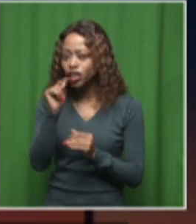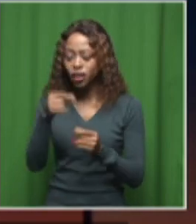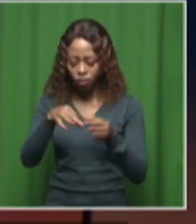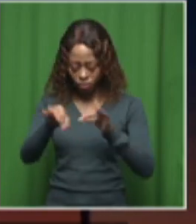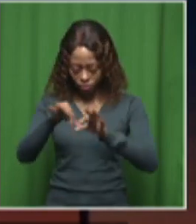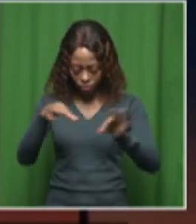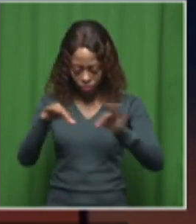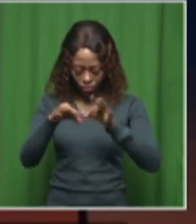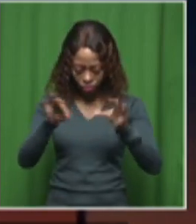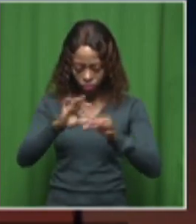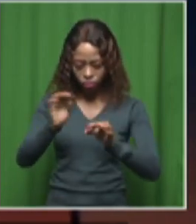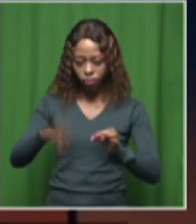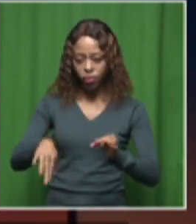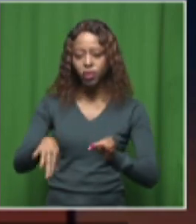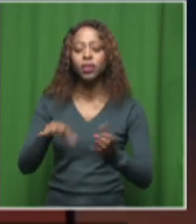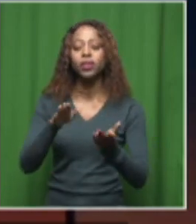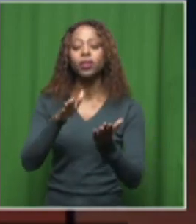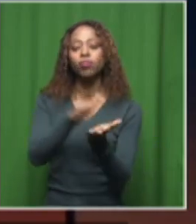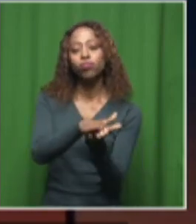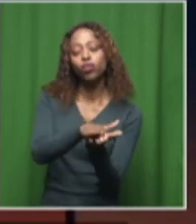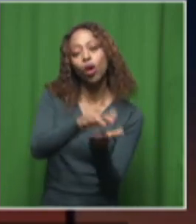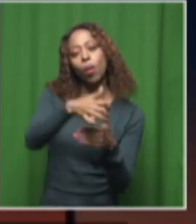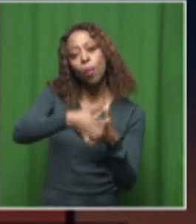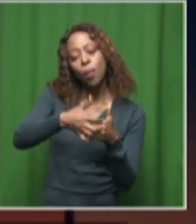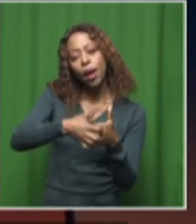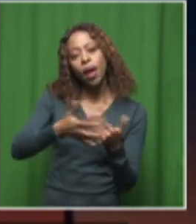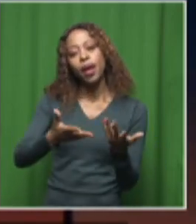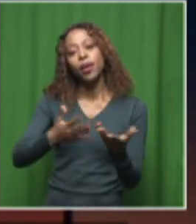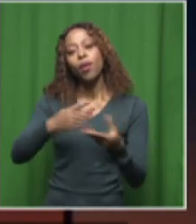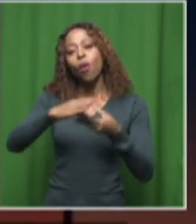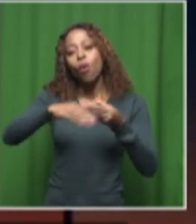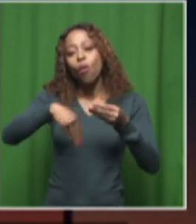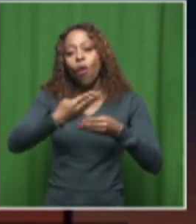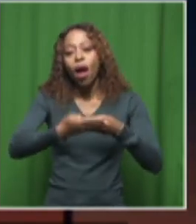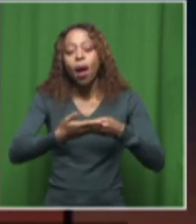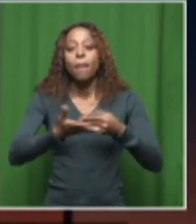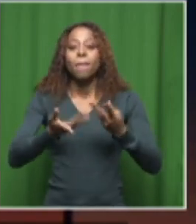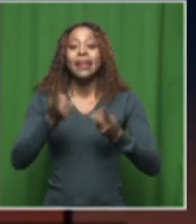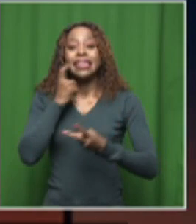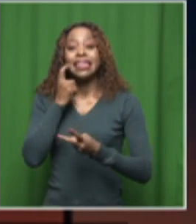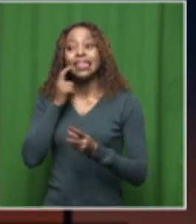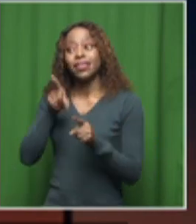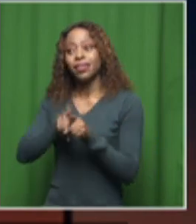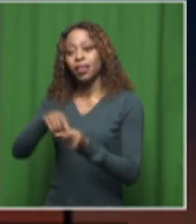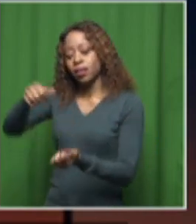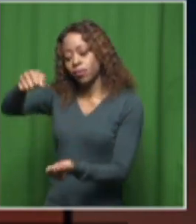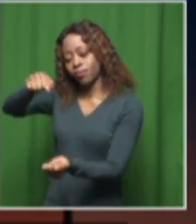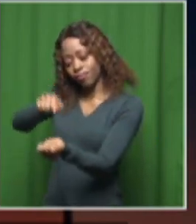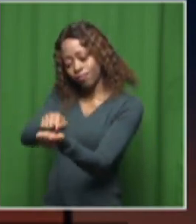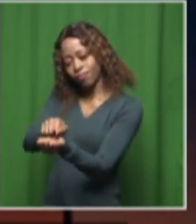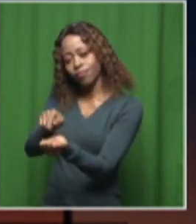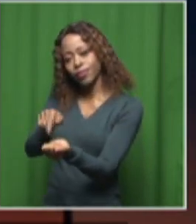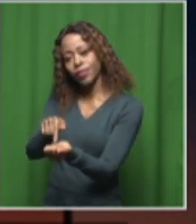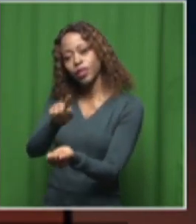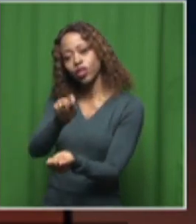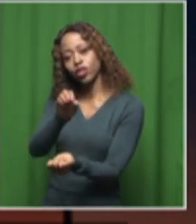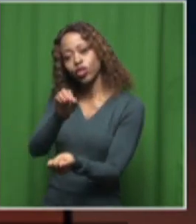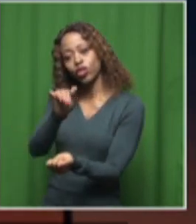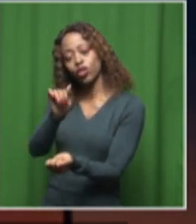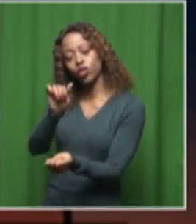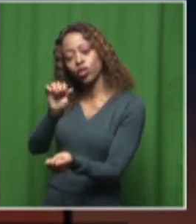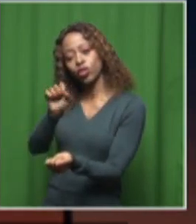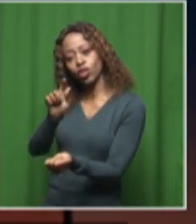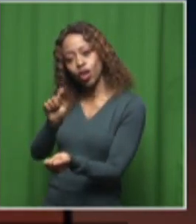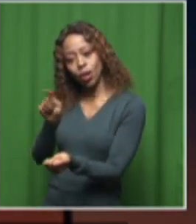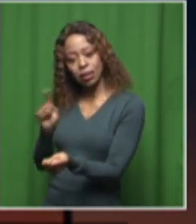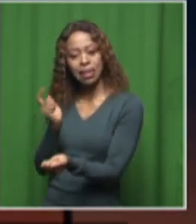up, put it into a sandwich, put it into a wrap. Something easy also to make is like French toast, which is here. I've made it. So French